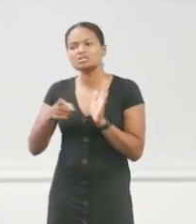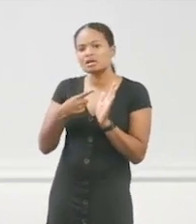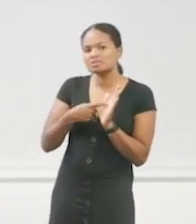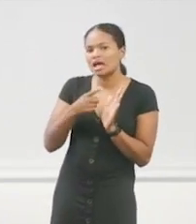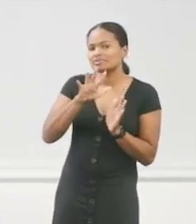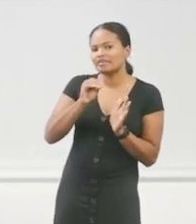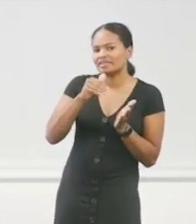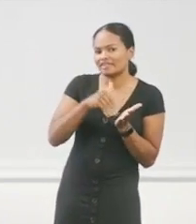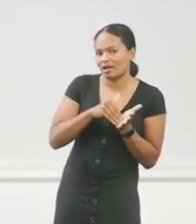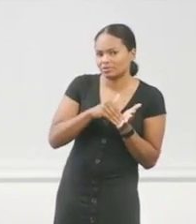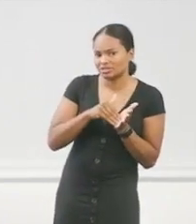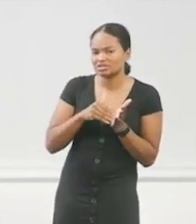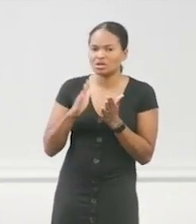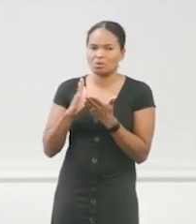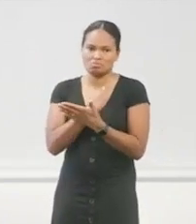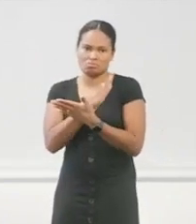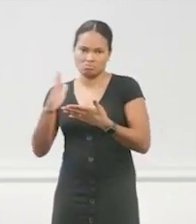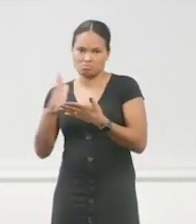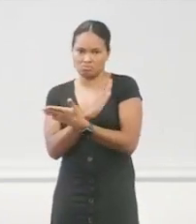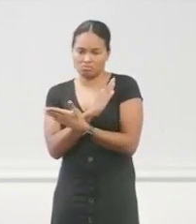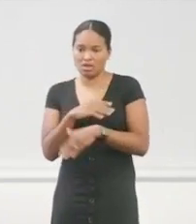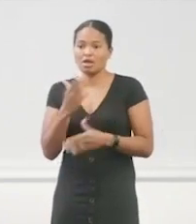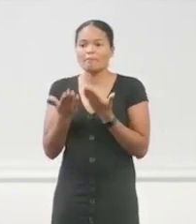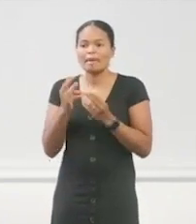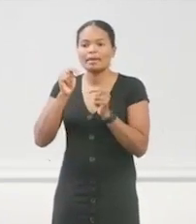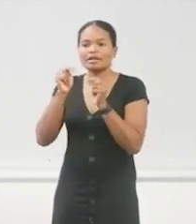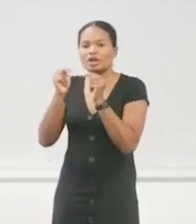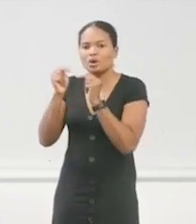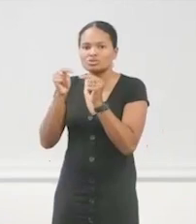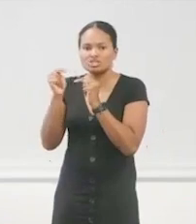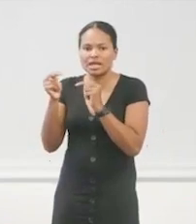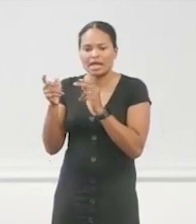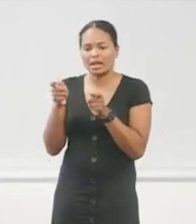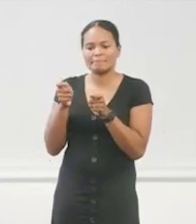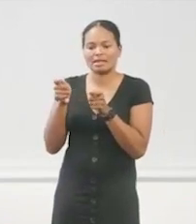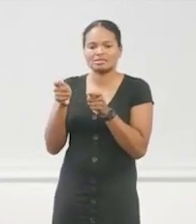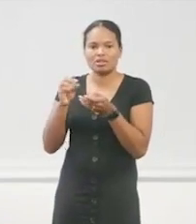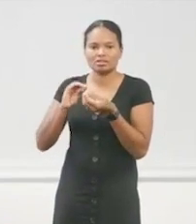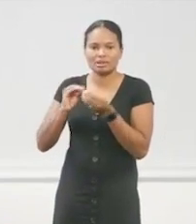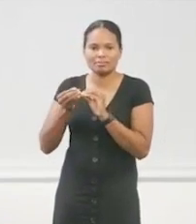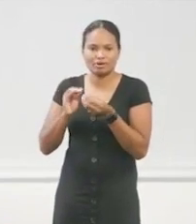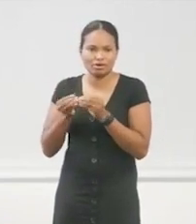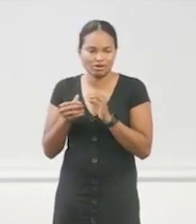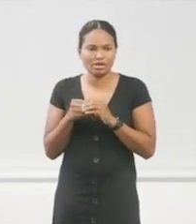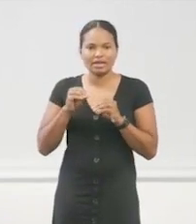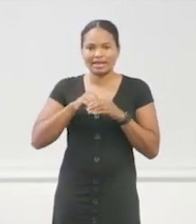again, the FBI doesn't recommend paying a ransom, but you may be able to negotiate it down to a more manageable number that your